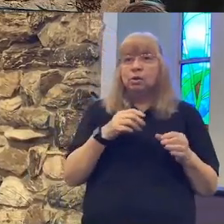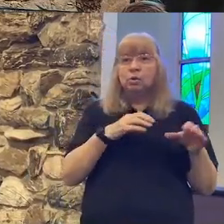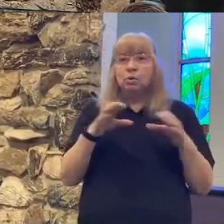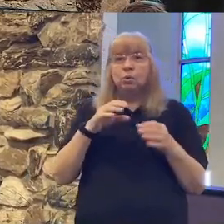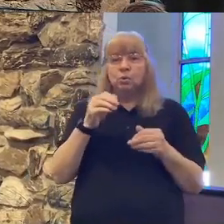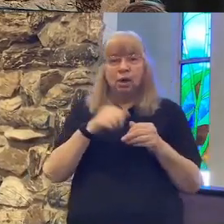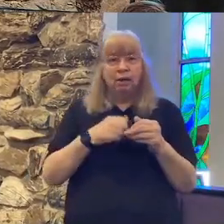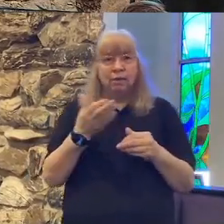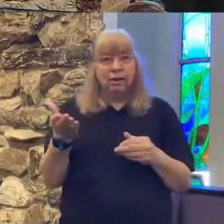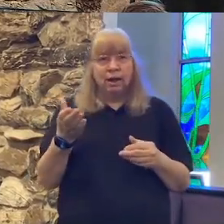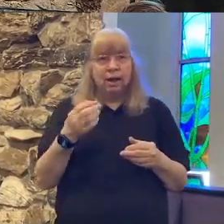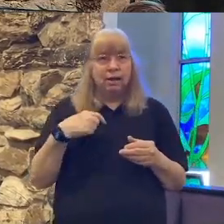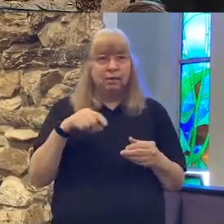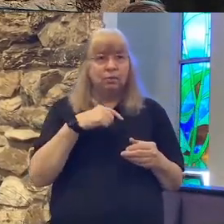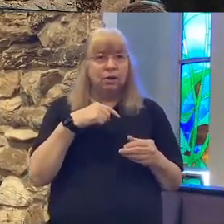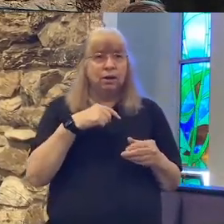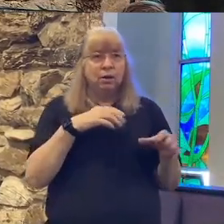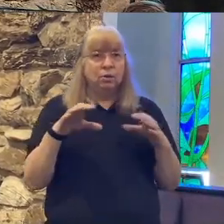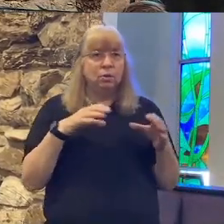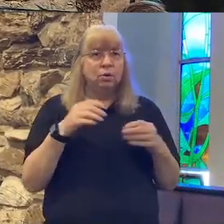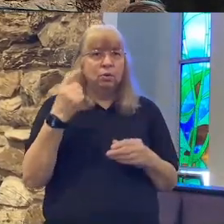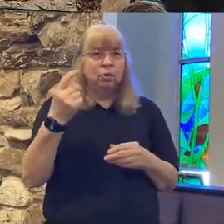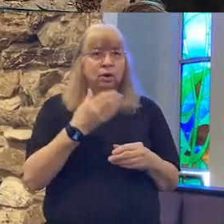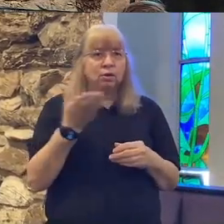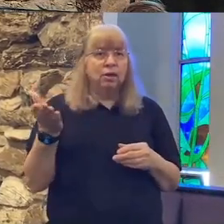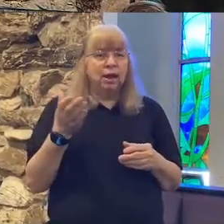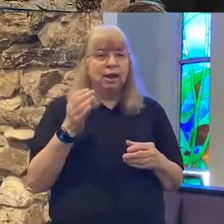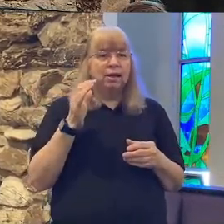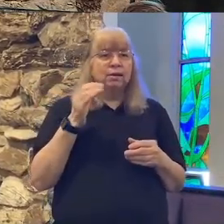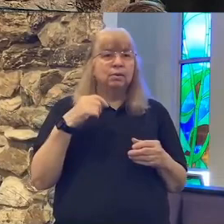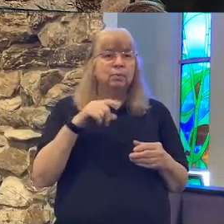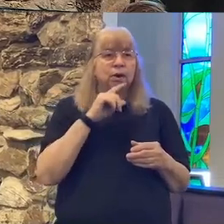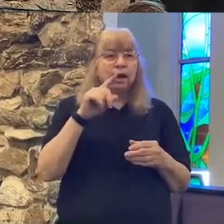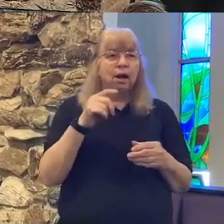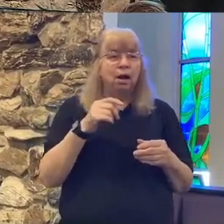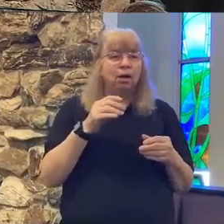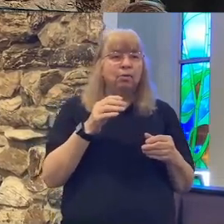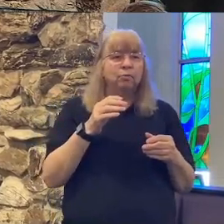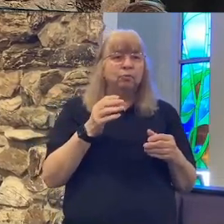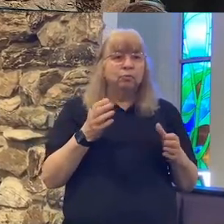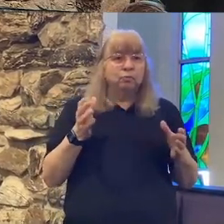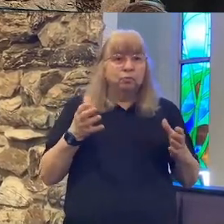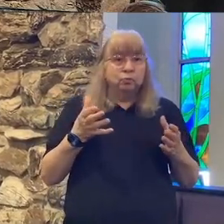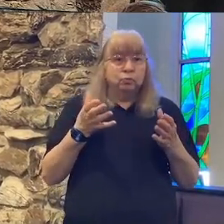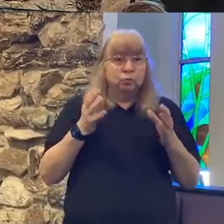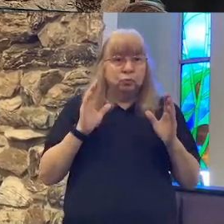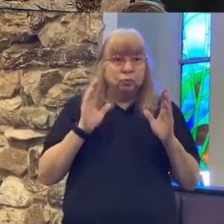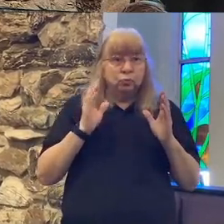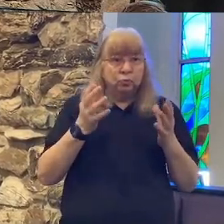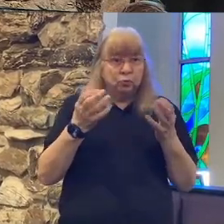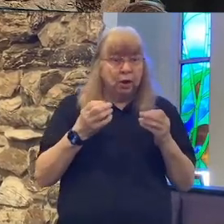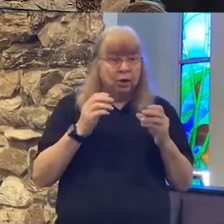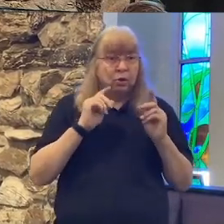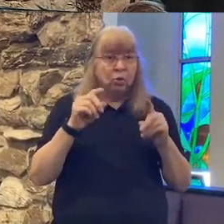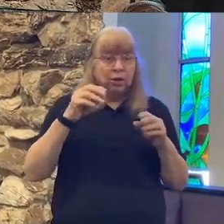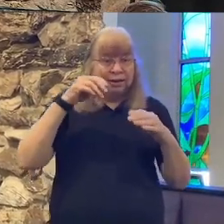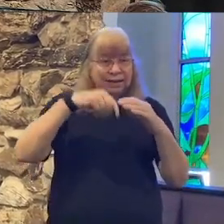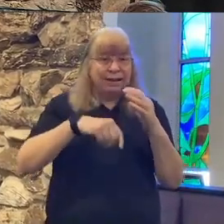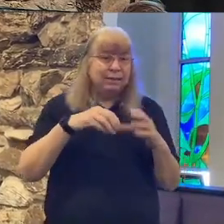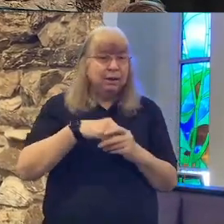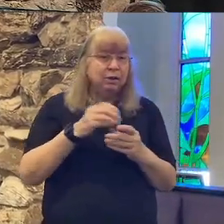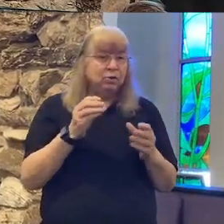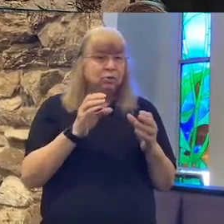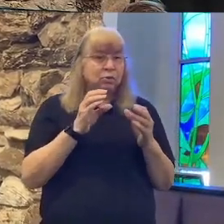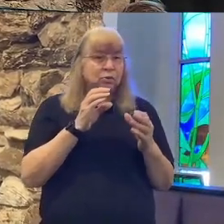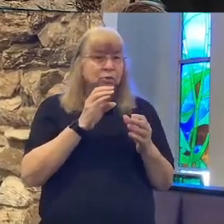and everything that we do is one of those things that we are driven to go deep into Christ all at once.